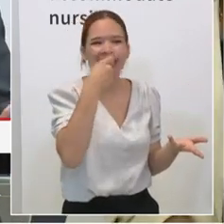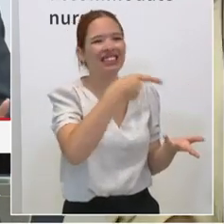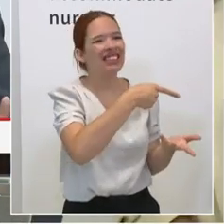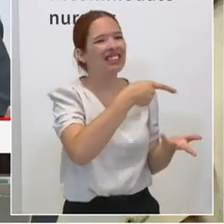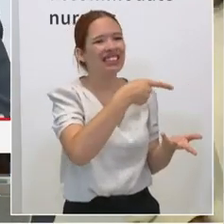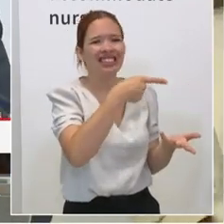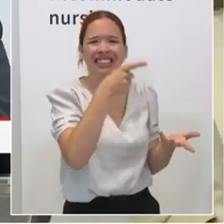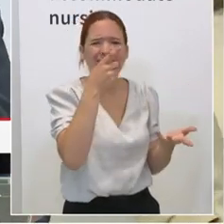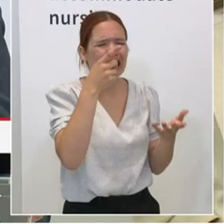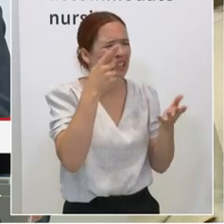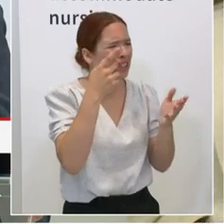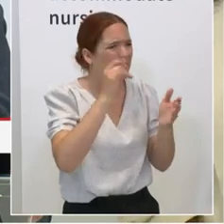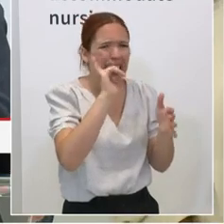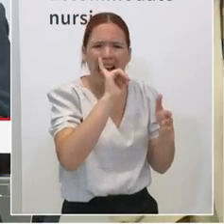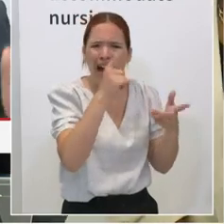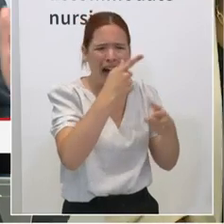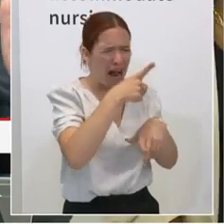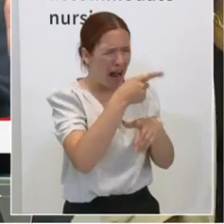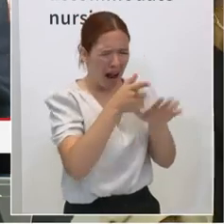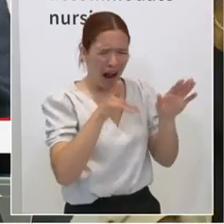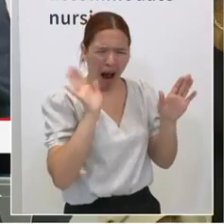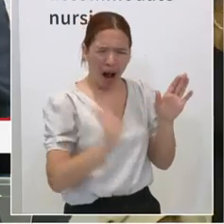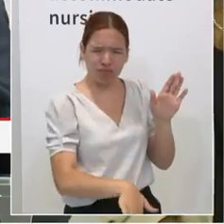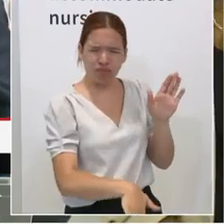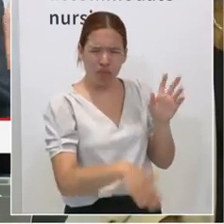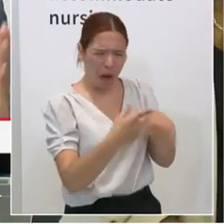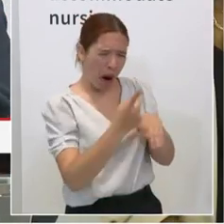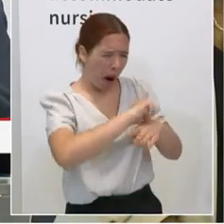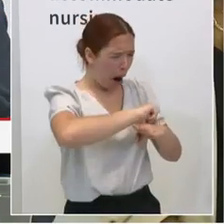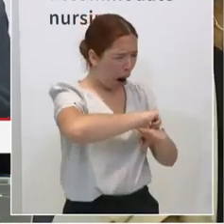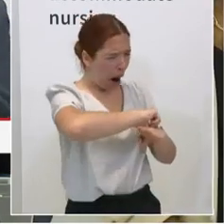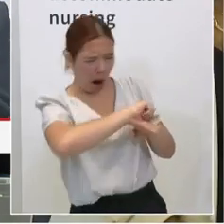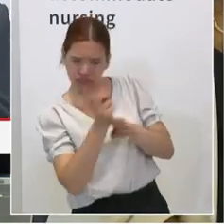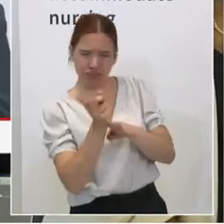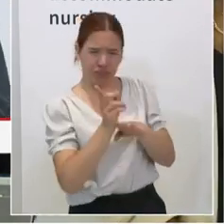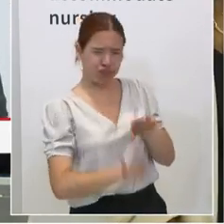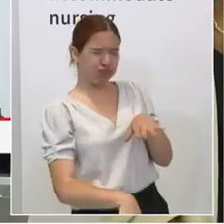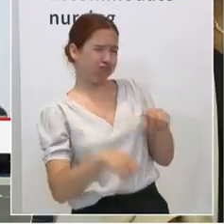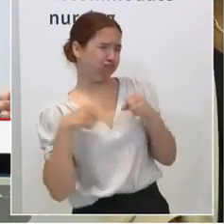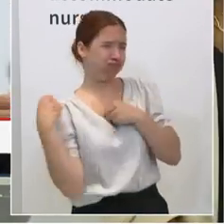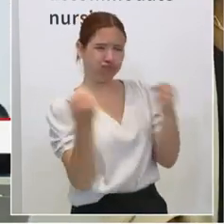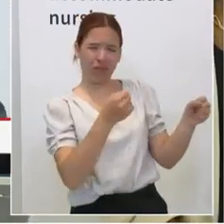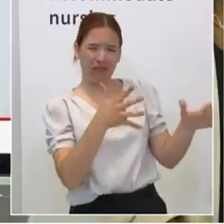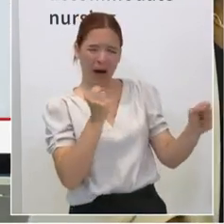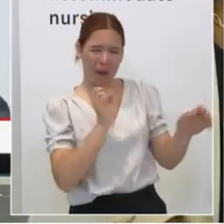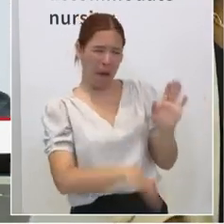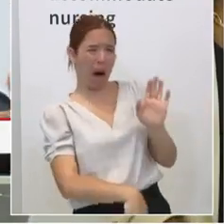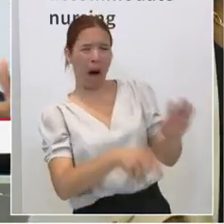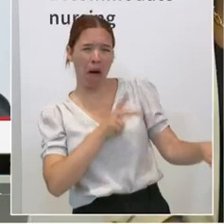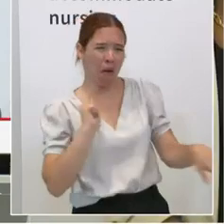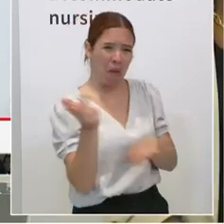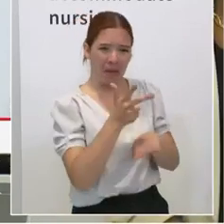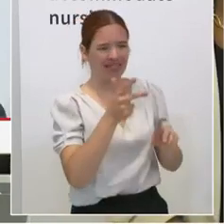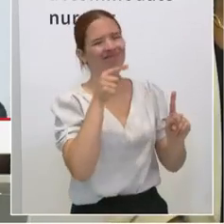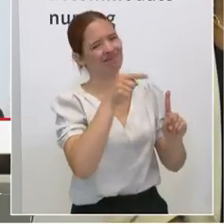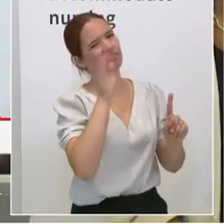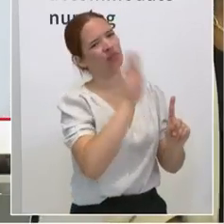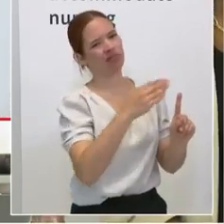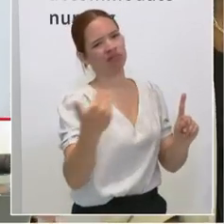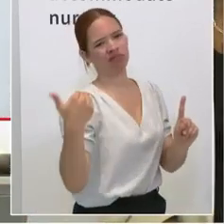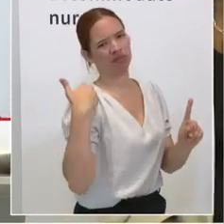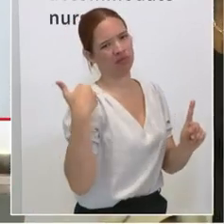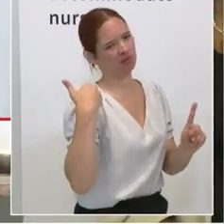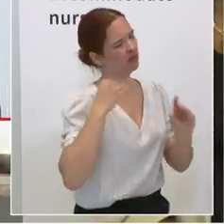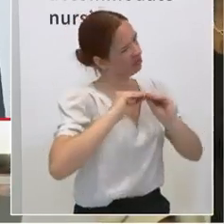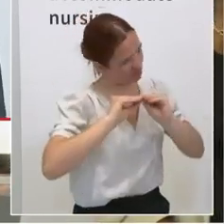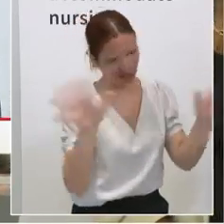So I want to be perfectly clear on that. The second thing that I want to be clear on is that the communication